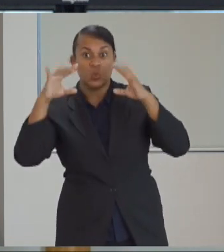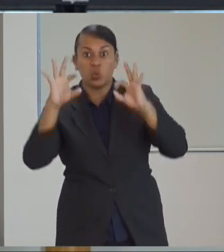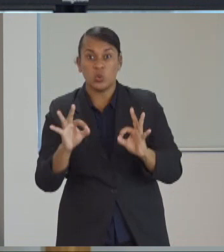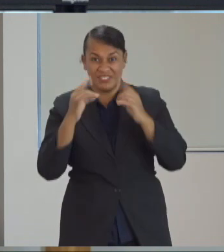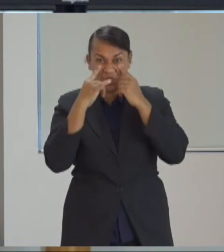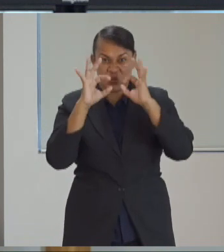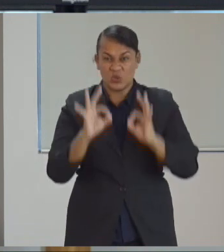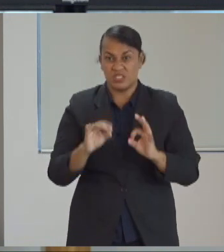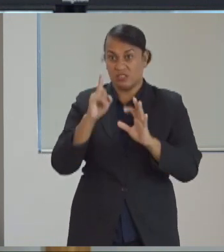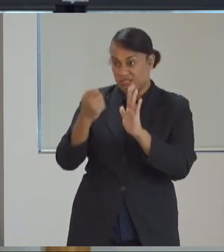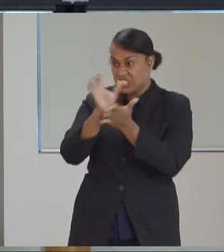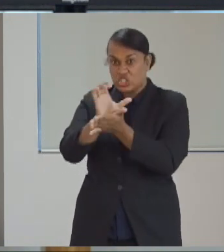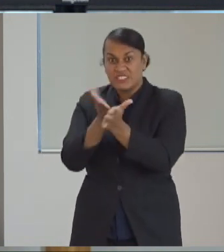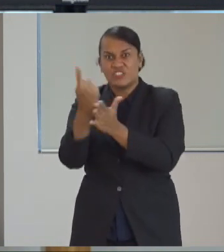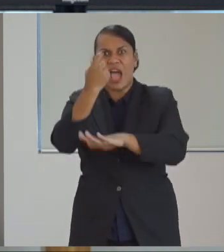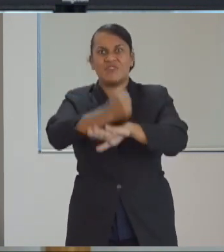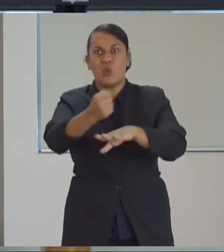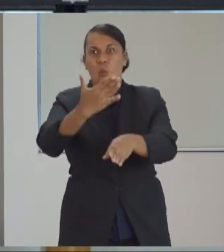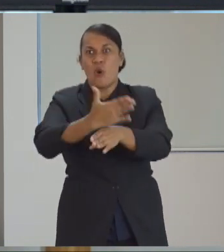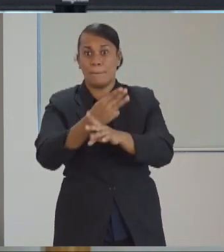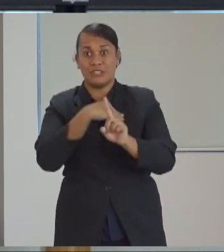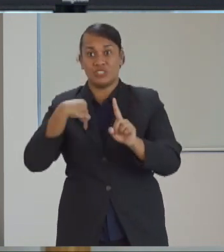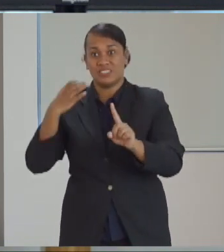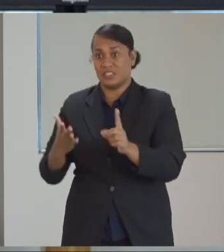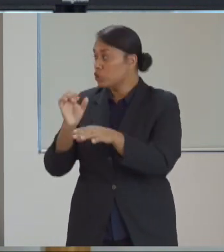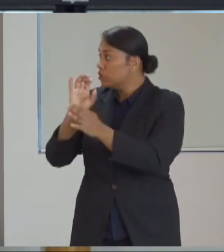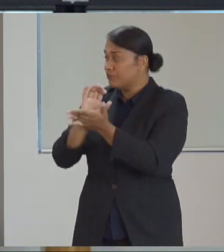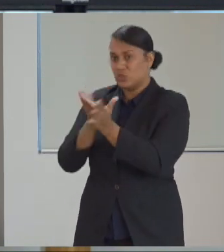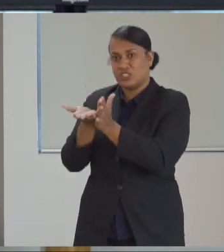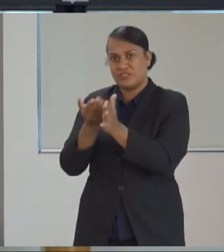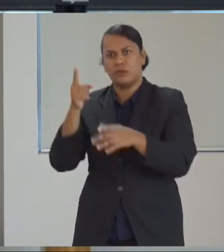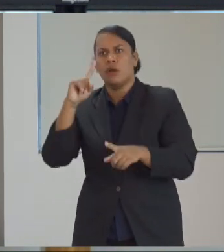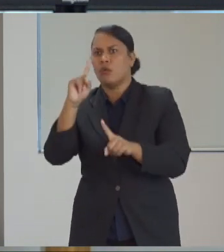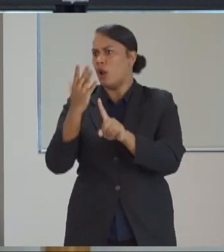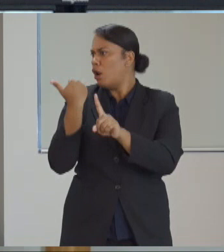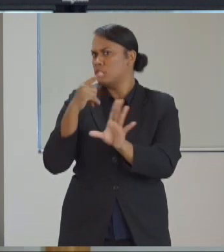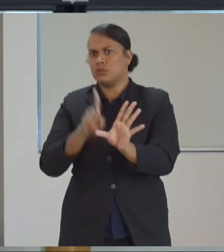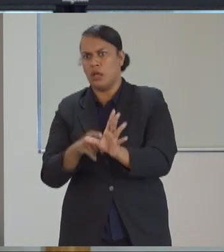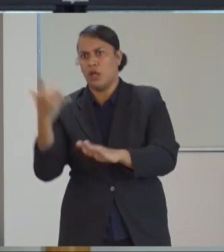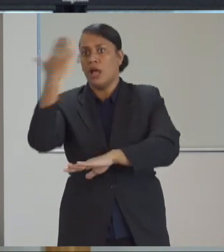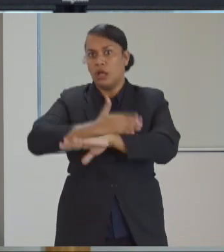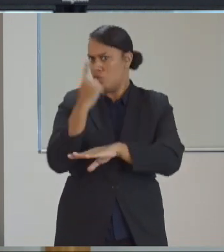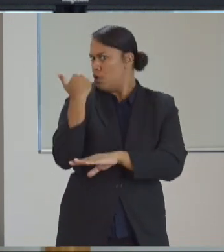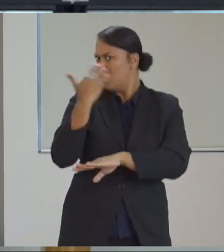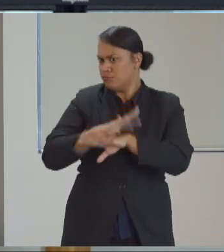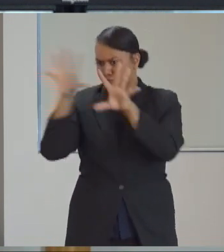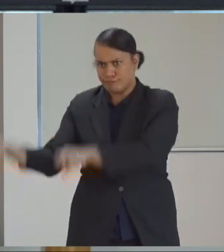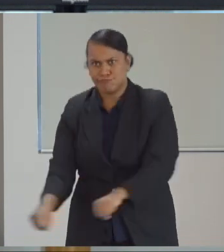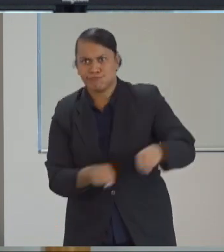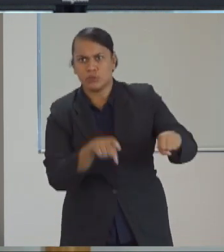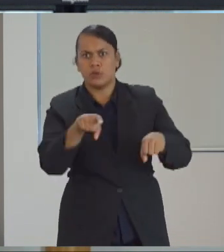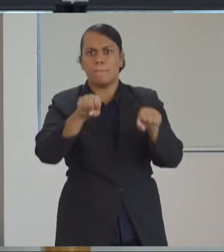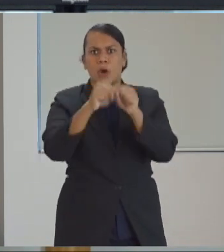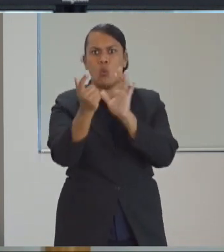curfew. As Minister for Civil Service, even last night we had one civil servant arrested for breaching the curfew. What are your views on this, and